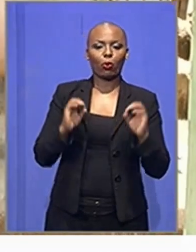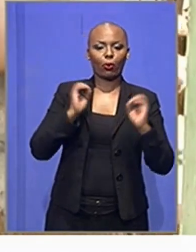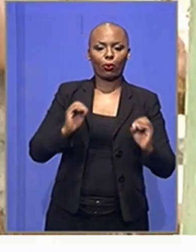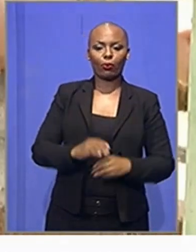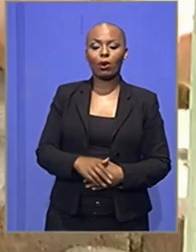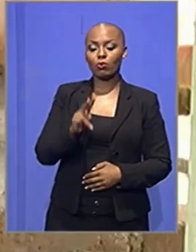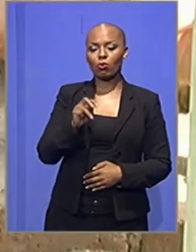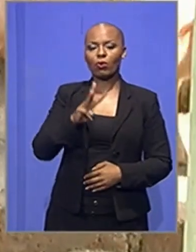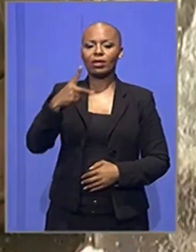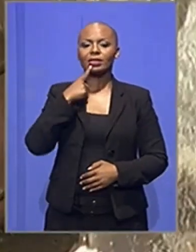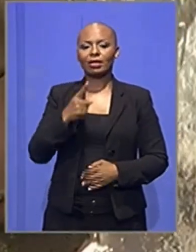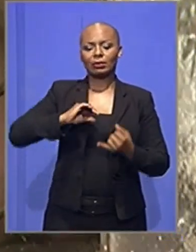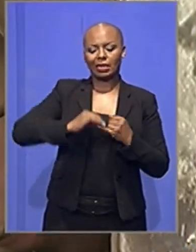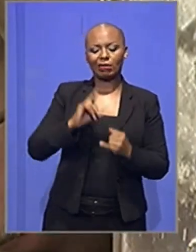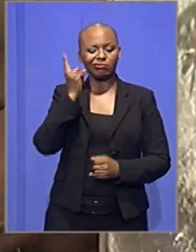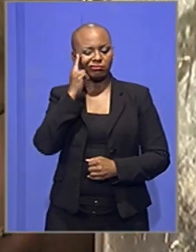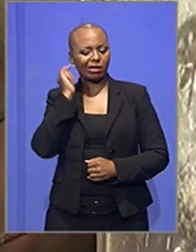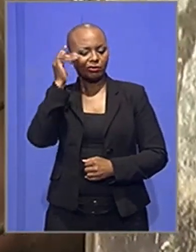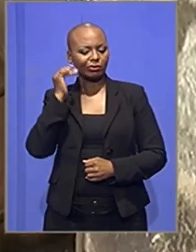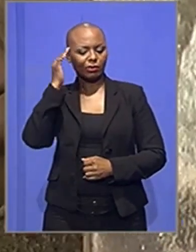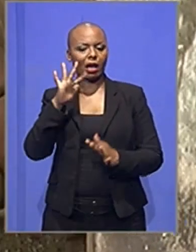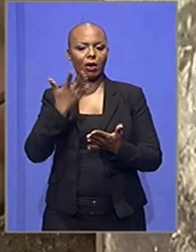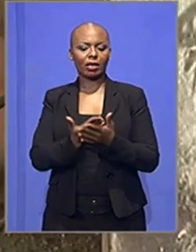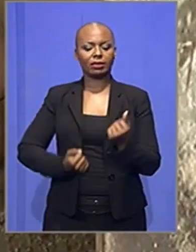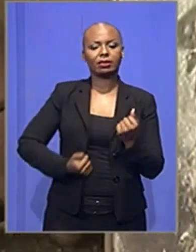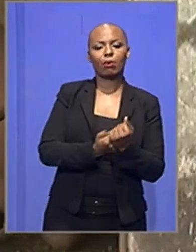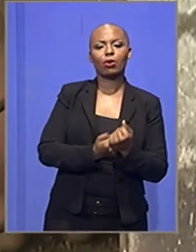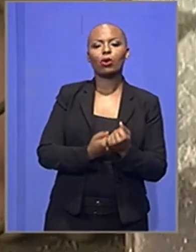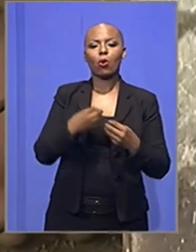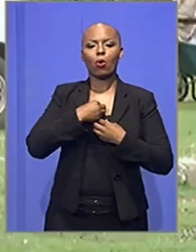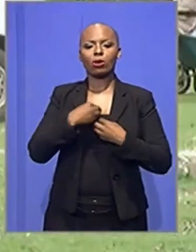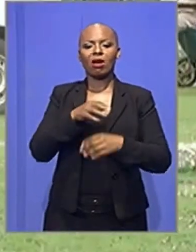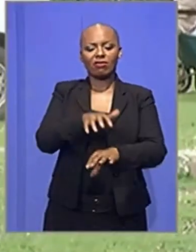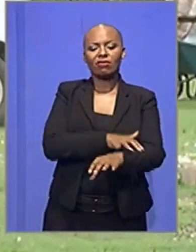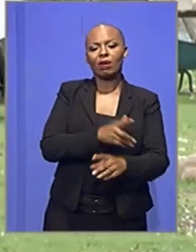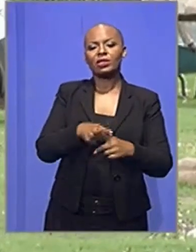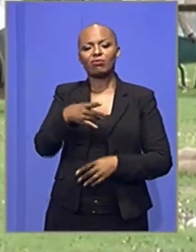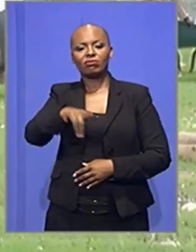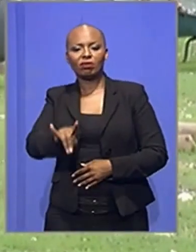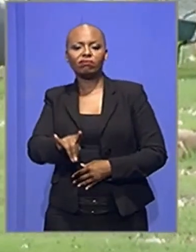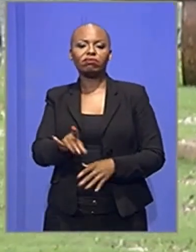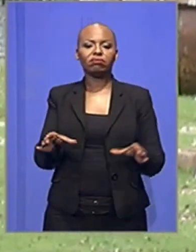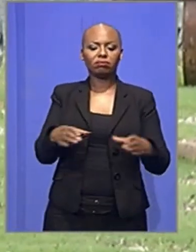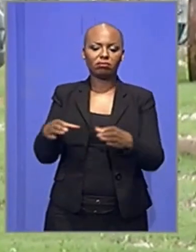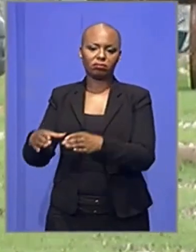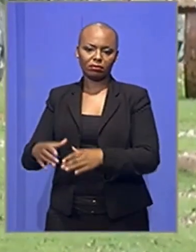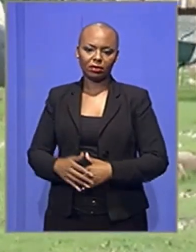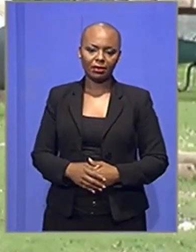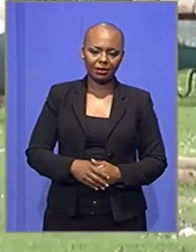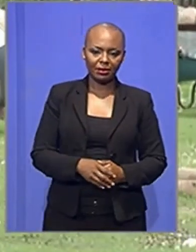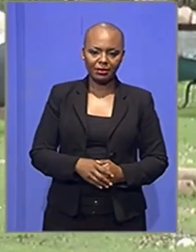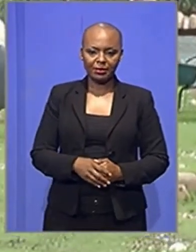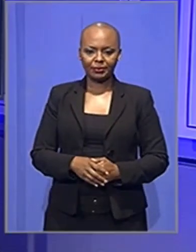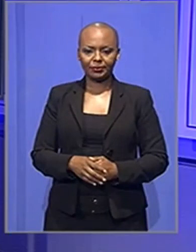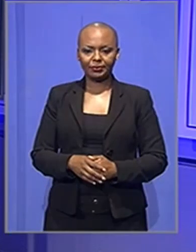a ka tsengwang tirisong go ema nokeng balemi bao ba itemogelang kgwetlho e. Ke Tebogo Phakedi wa dikgang tsa SABC mo